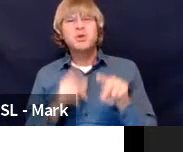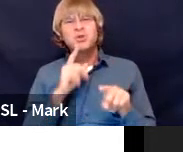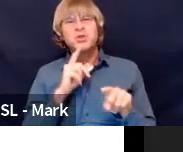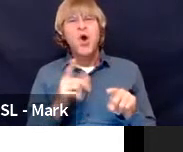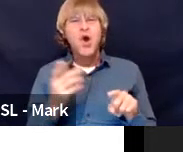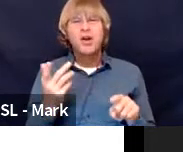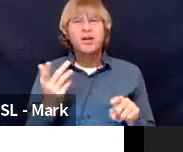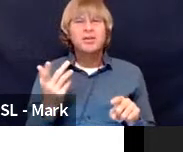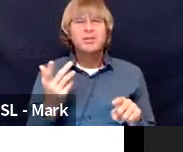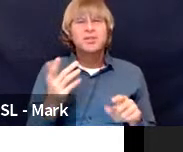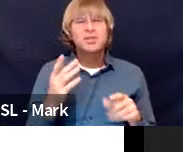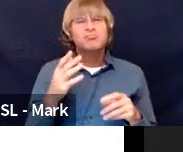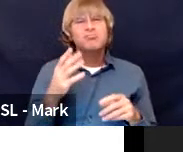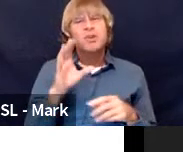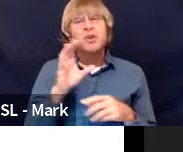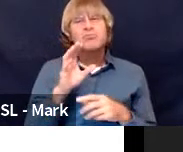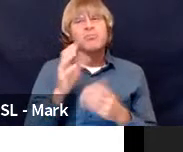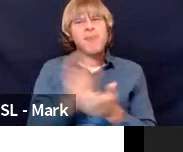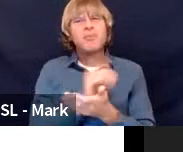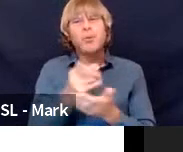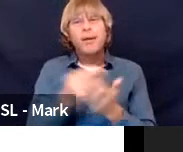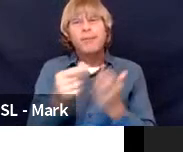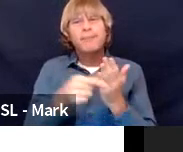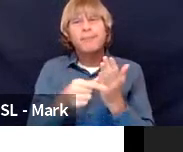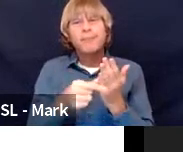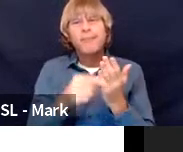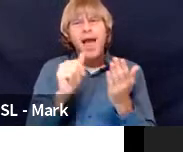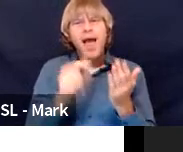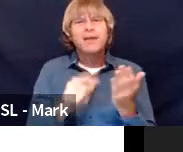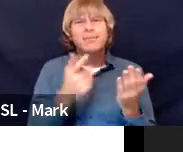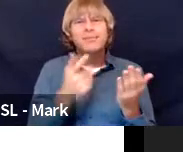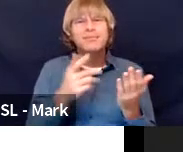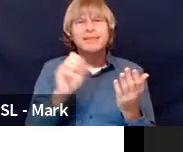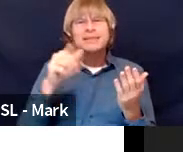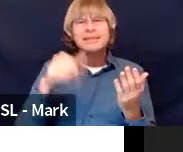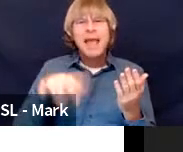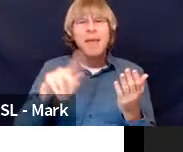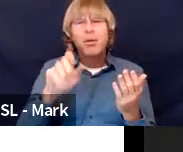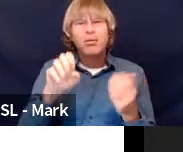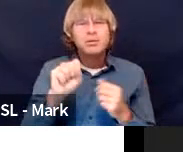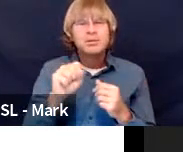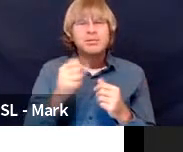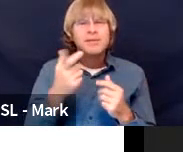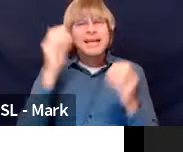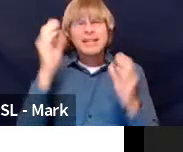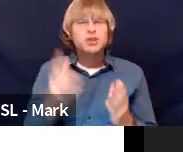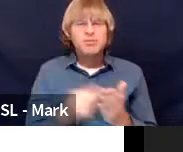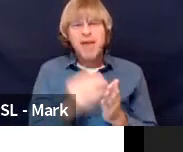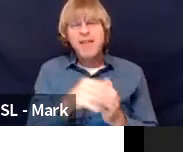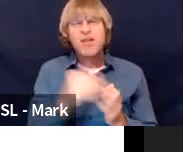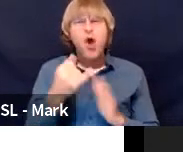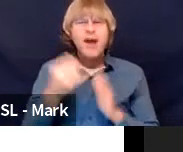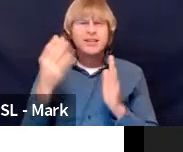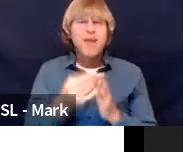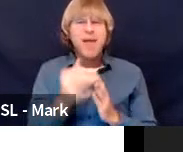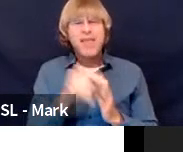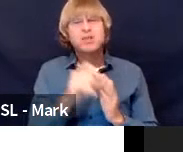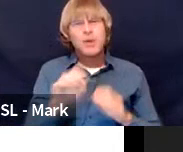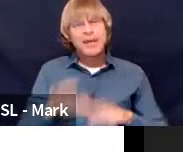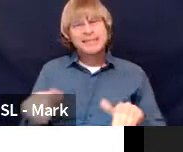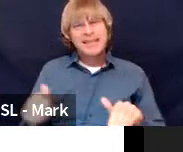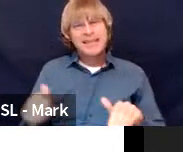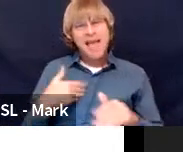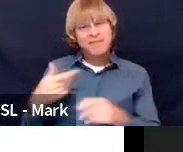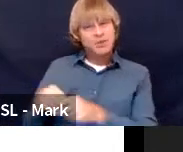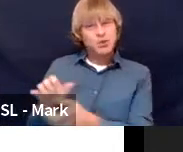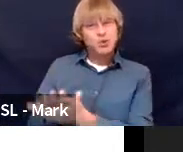the construction packets that you buy like Staples. The teachers buy this, the art teachers buy this so that the kids can have it